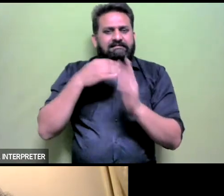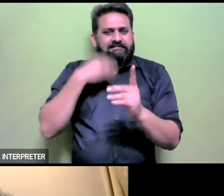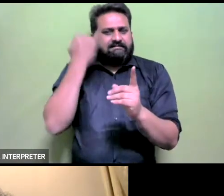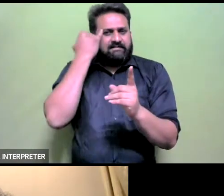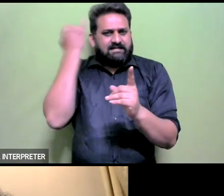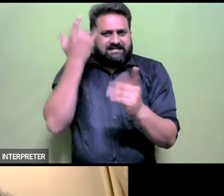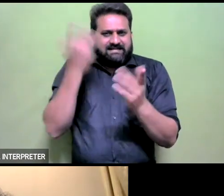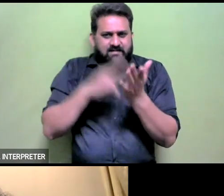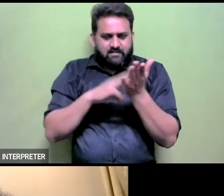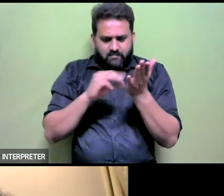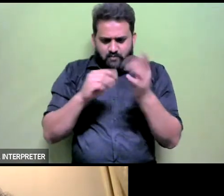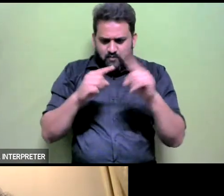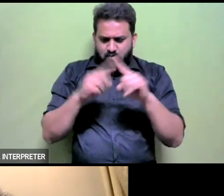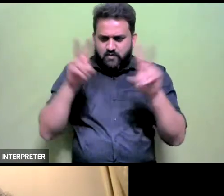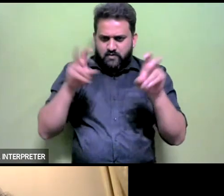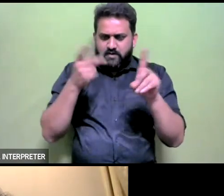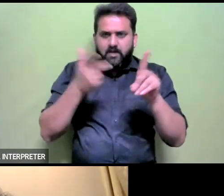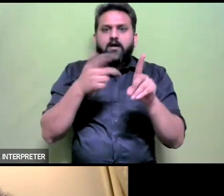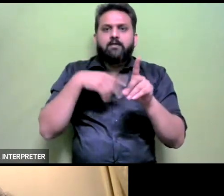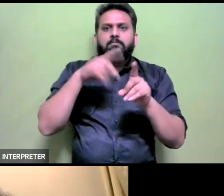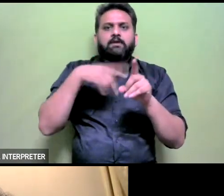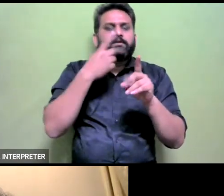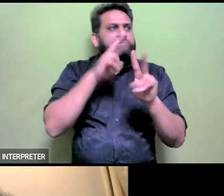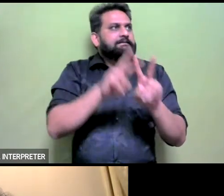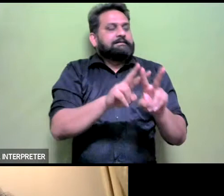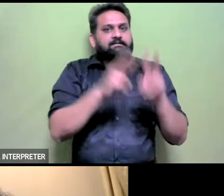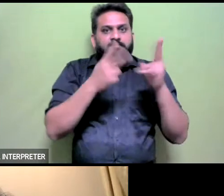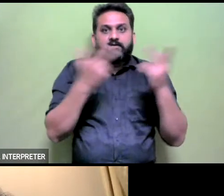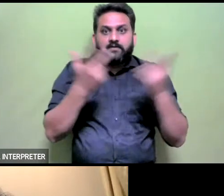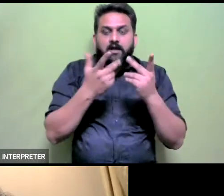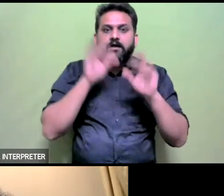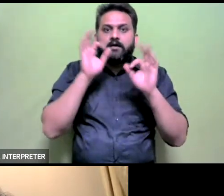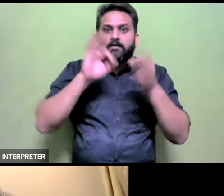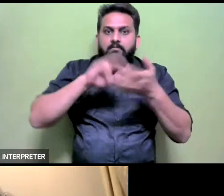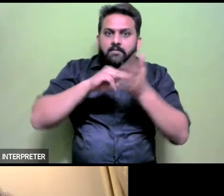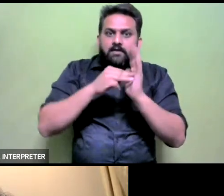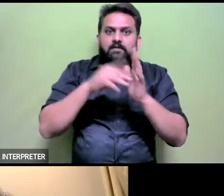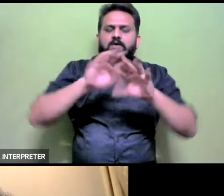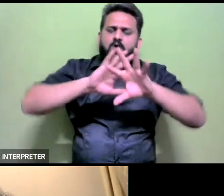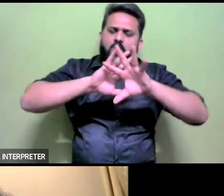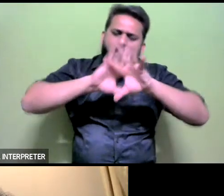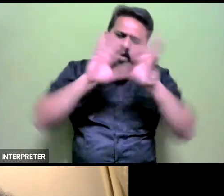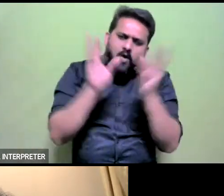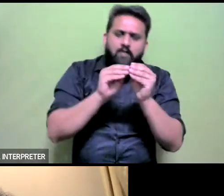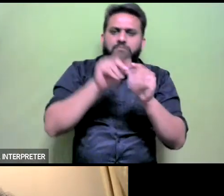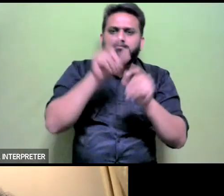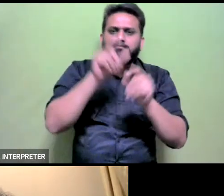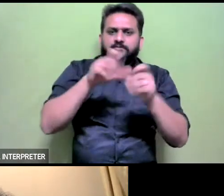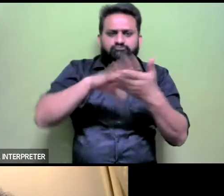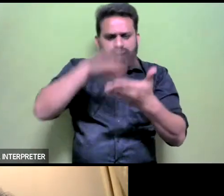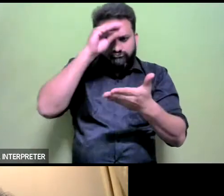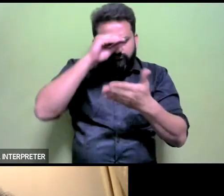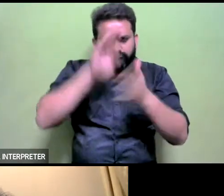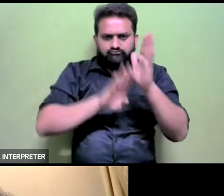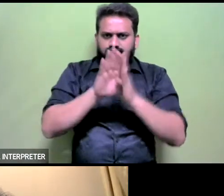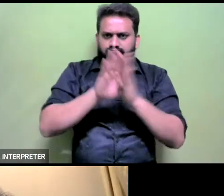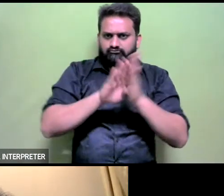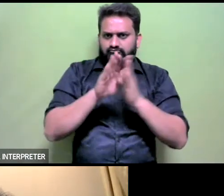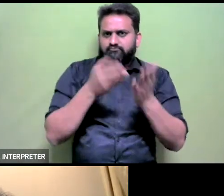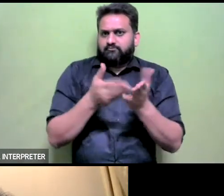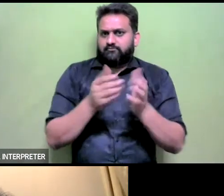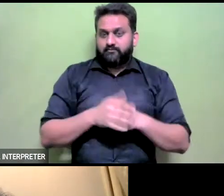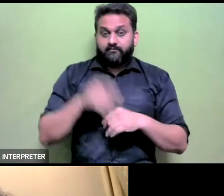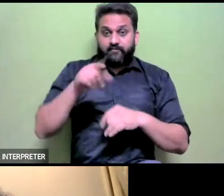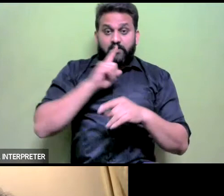is to step out of the ordinary and provide an exposure for holistic development and learning. This is an exciting